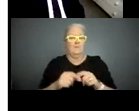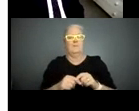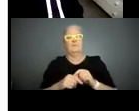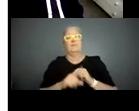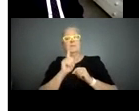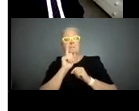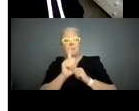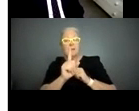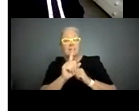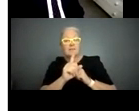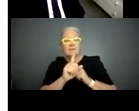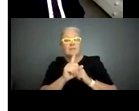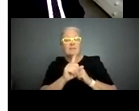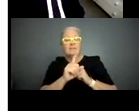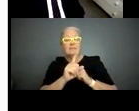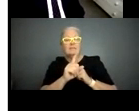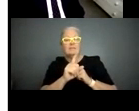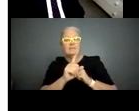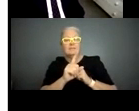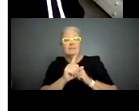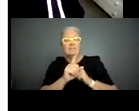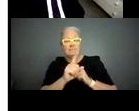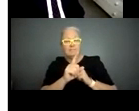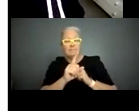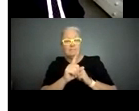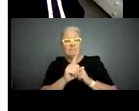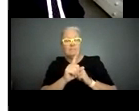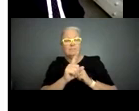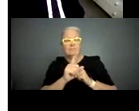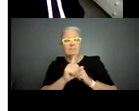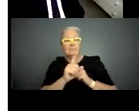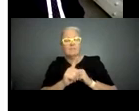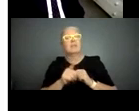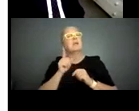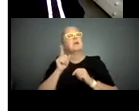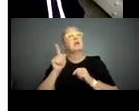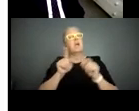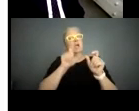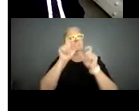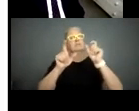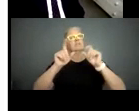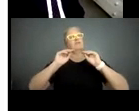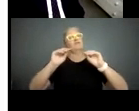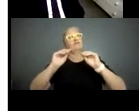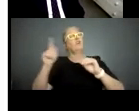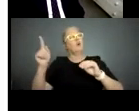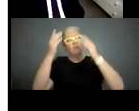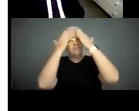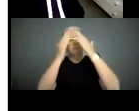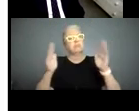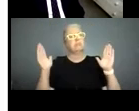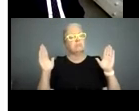that we had interviewed and met, they said that if given an opportunity, given a refresher course, and if they can learn